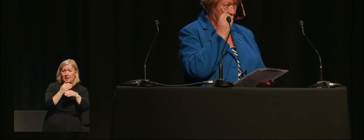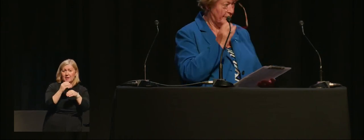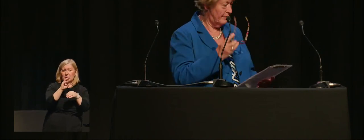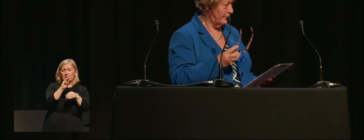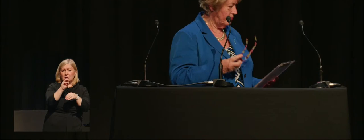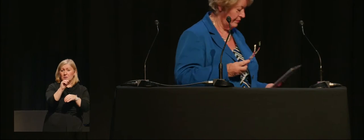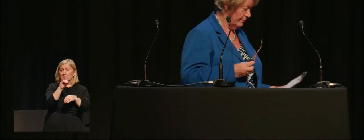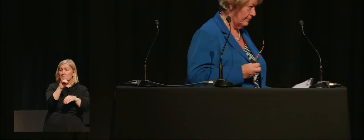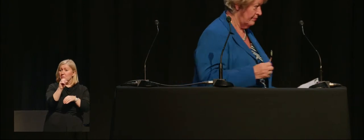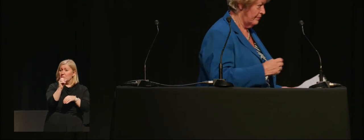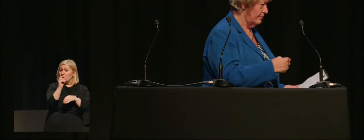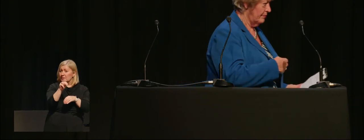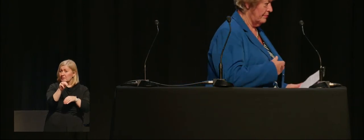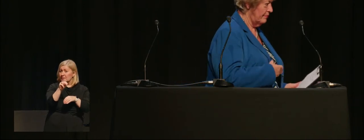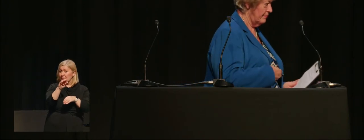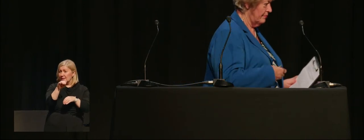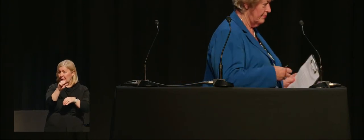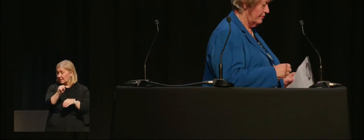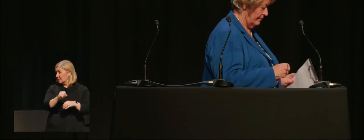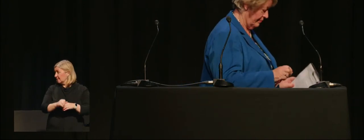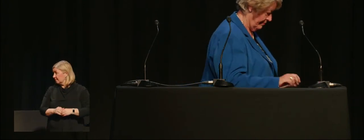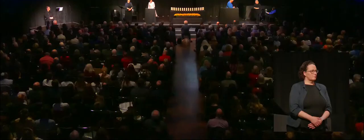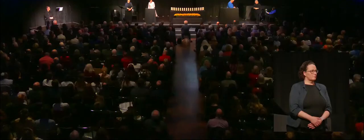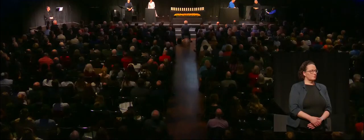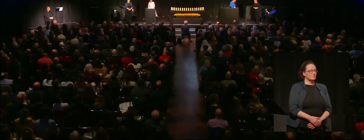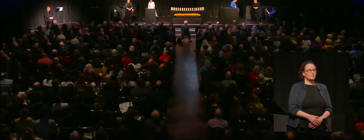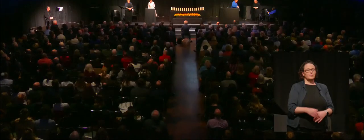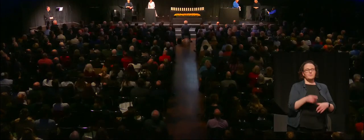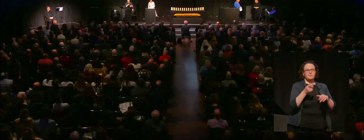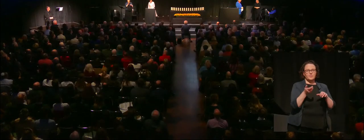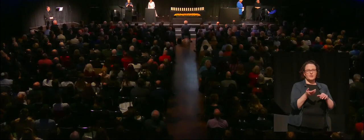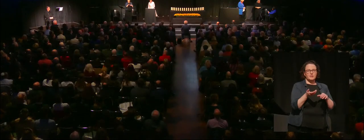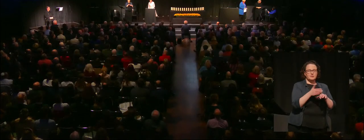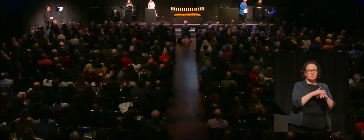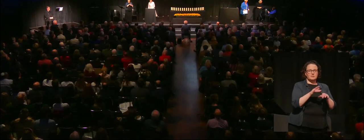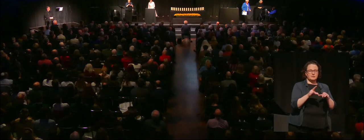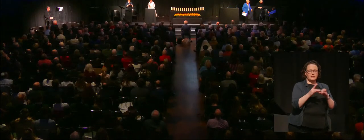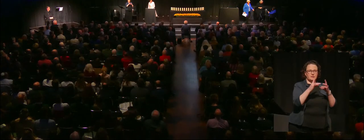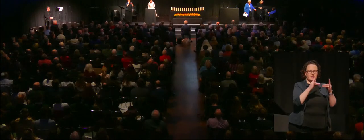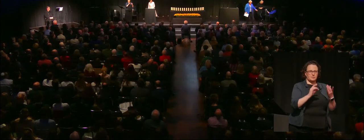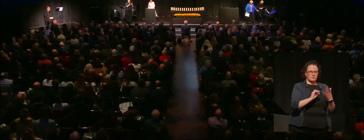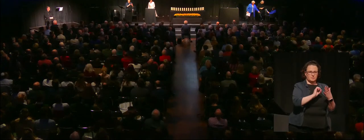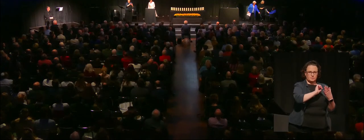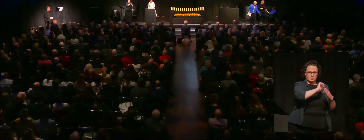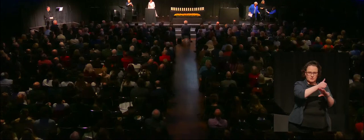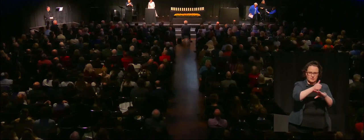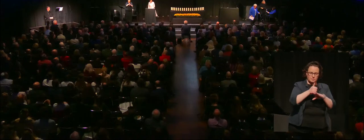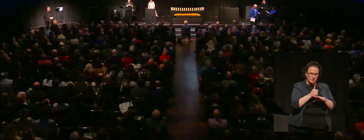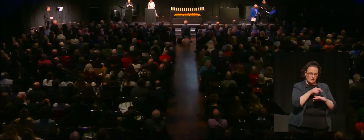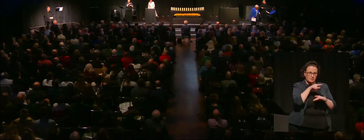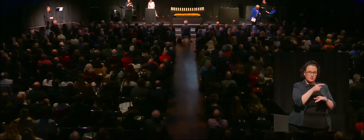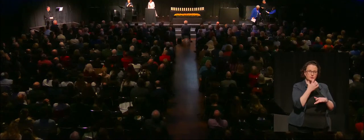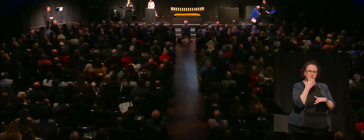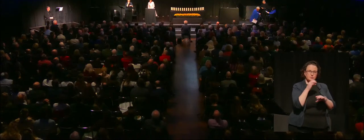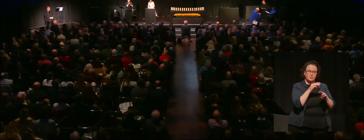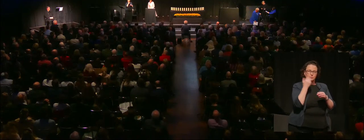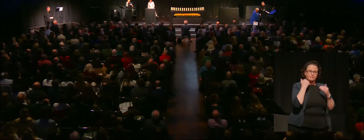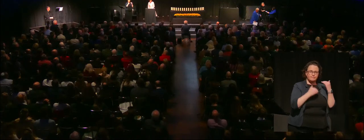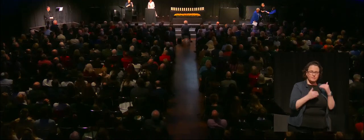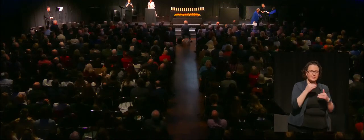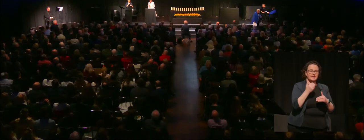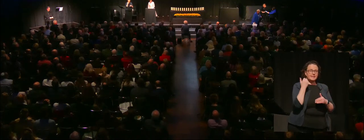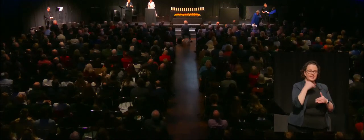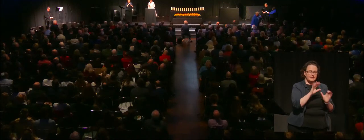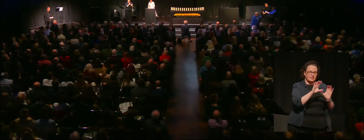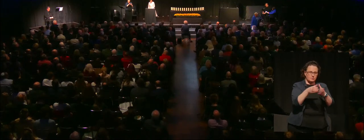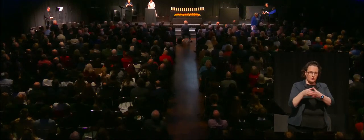Death camps were established where millions of Jews and other victims were murdered in gas chambers. The killing squads continued